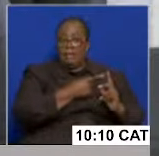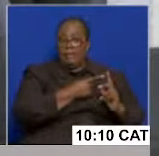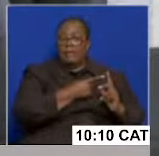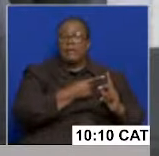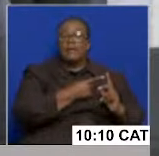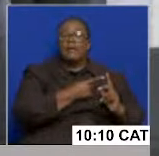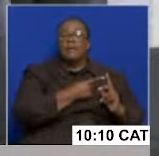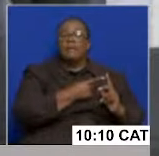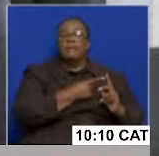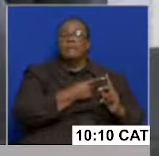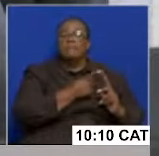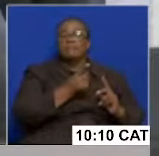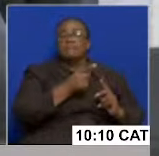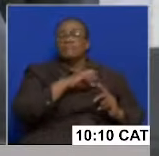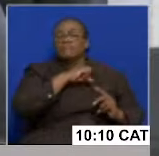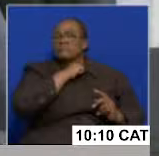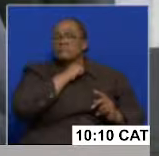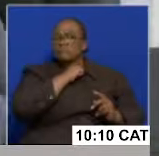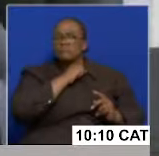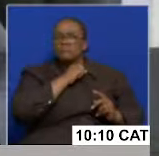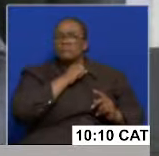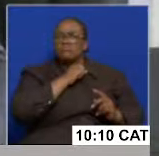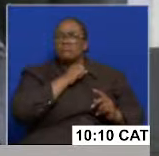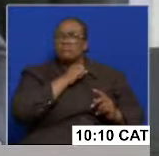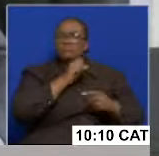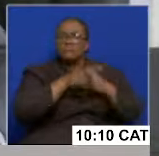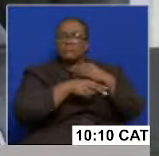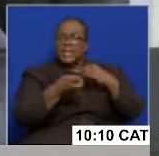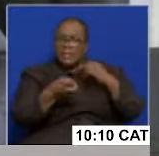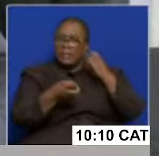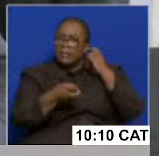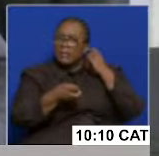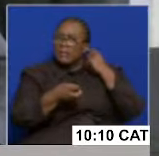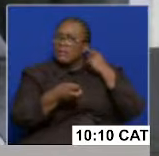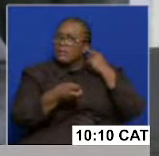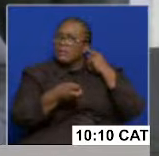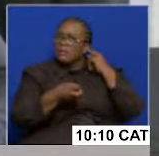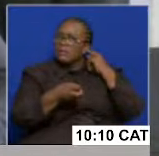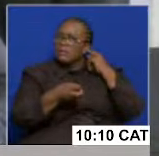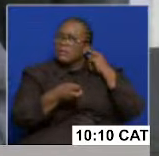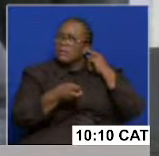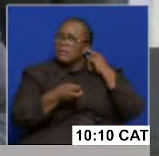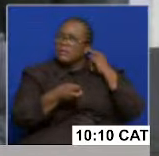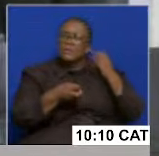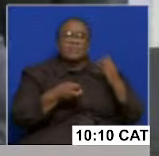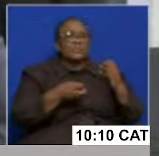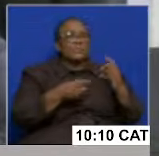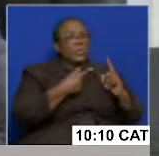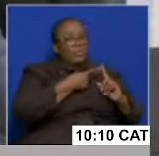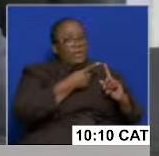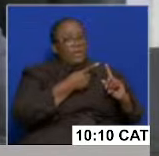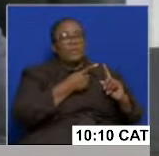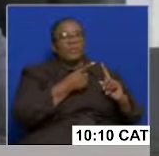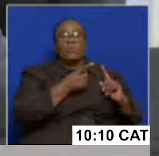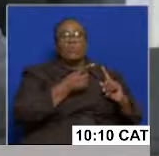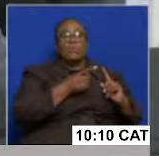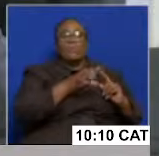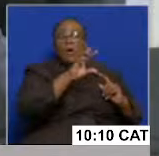Witness Can you K? repeat your... Witness K, they were going to take them by force from their owner.